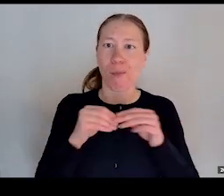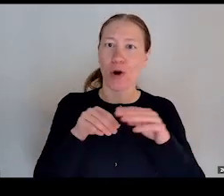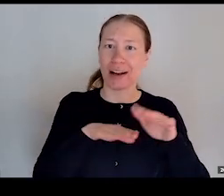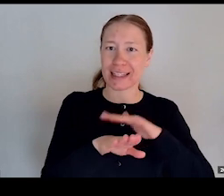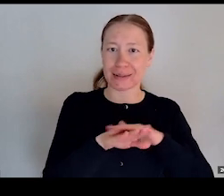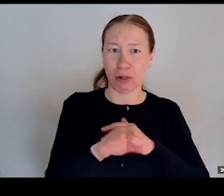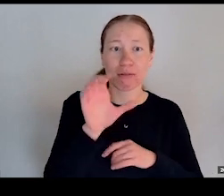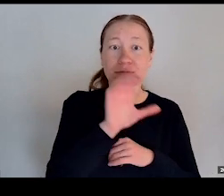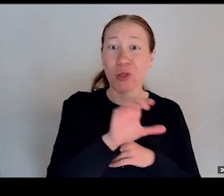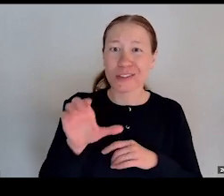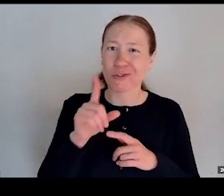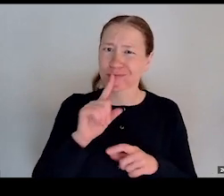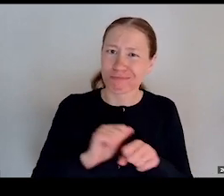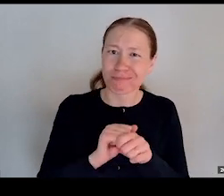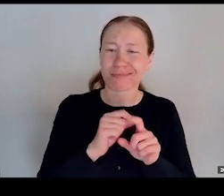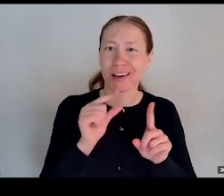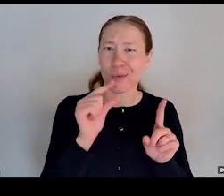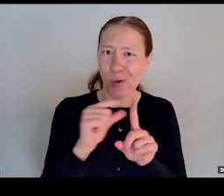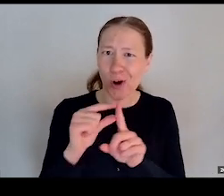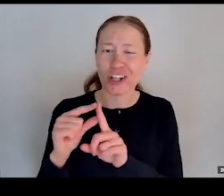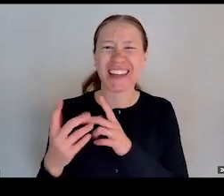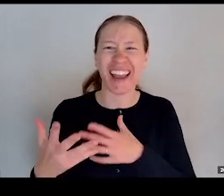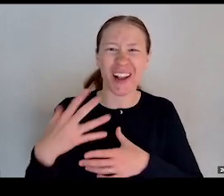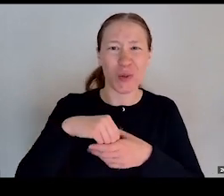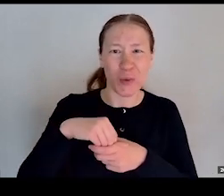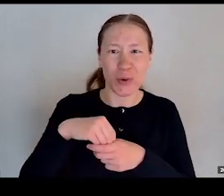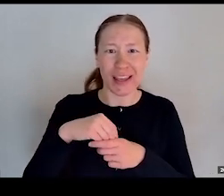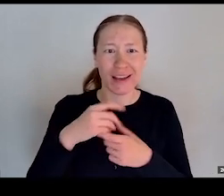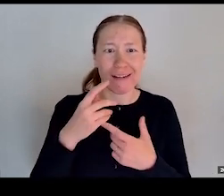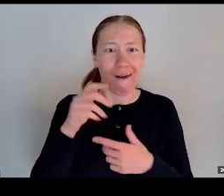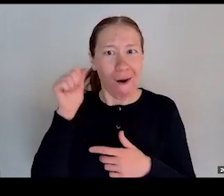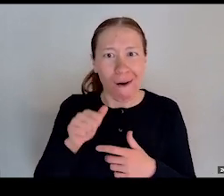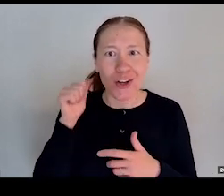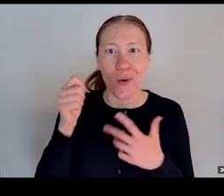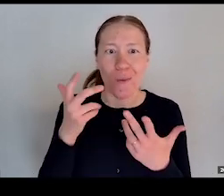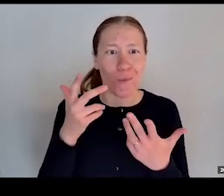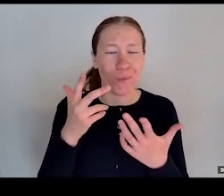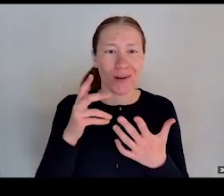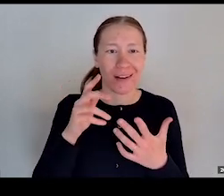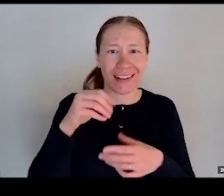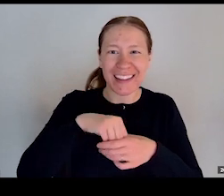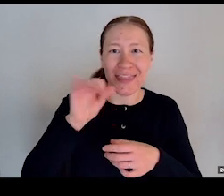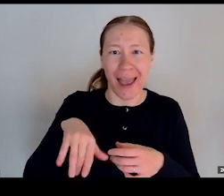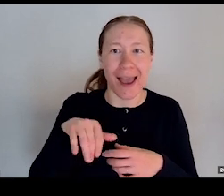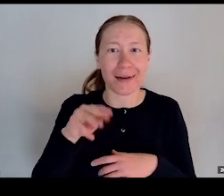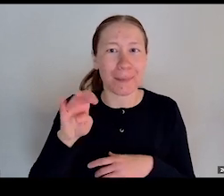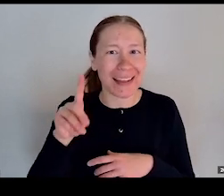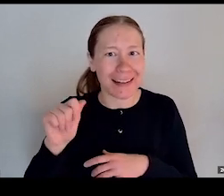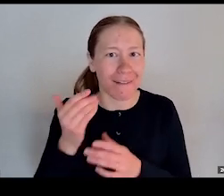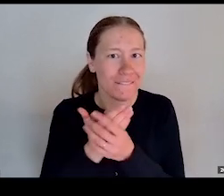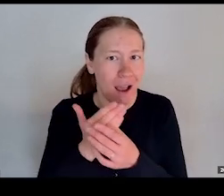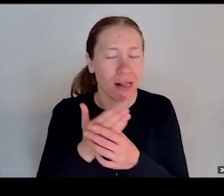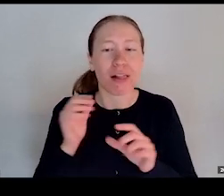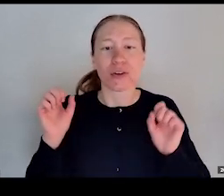are a textual representation of the audio within a media file. They assume that the viewer cannot hear and will be relying on reading